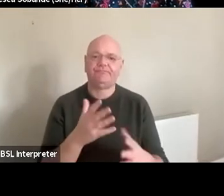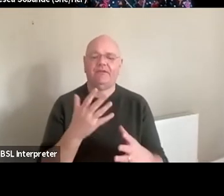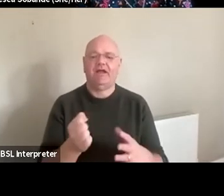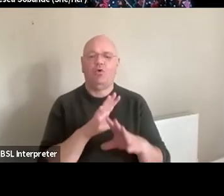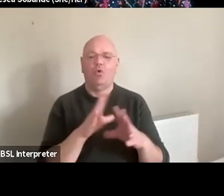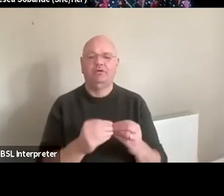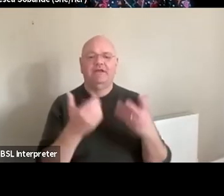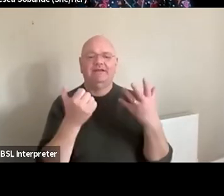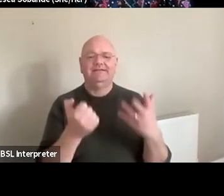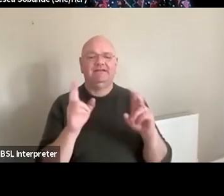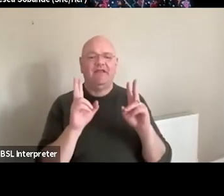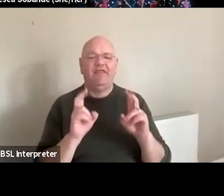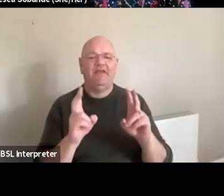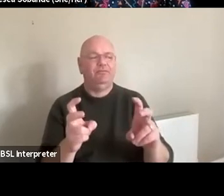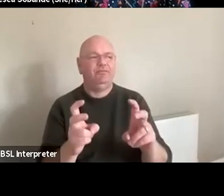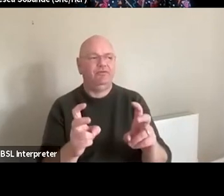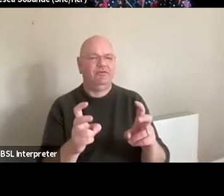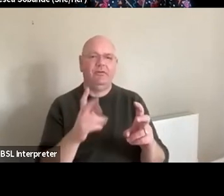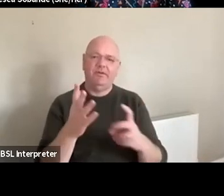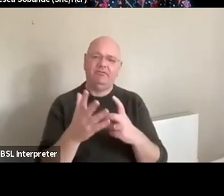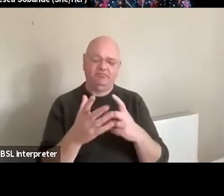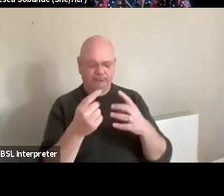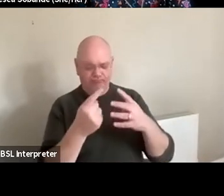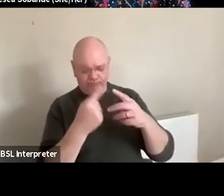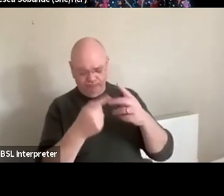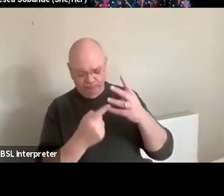this 3-day consultation process